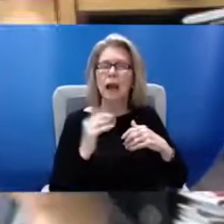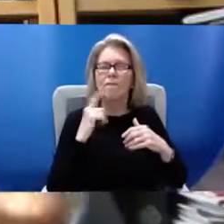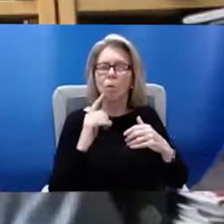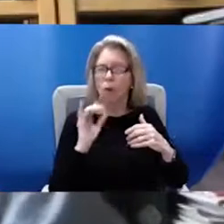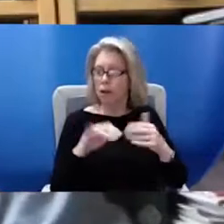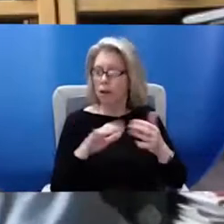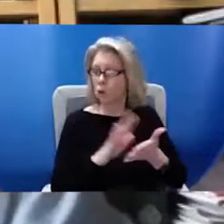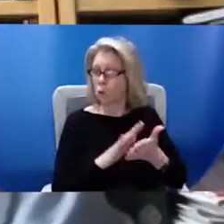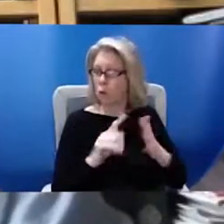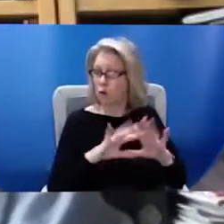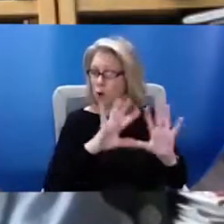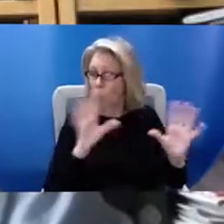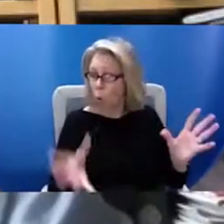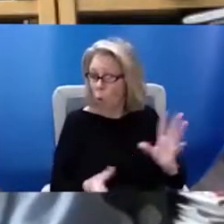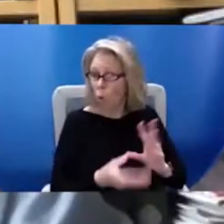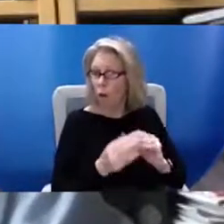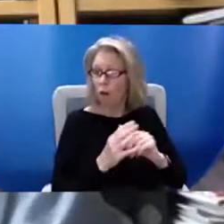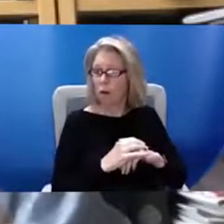and for the summer school as a whole,